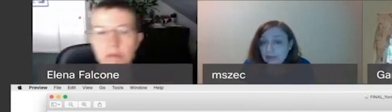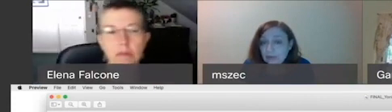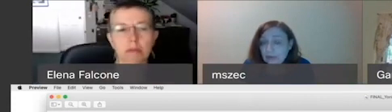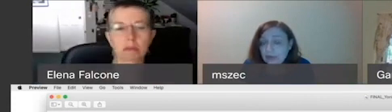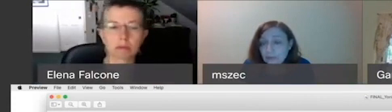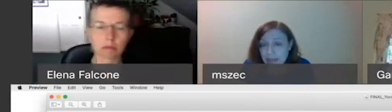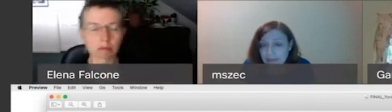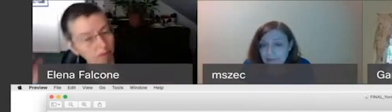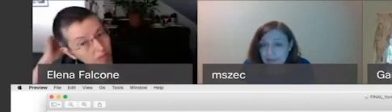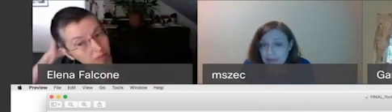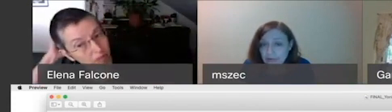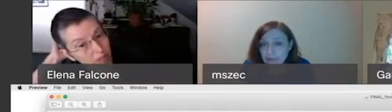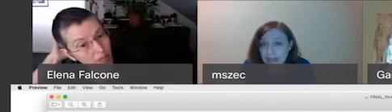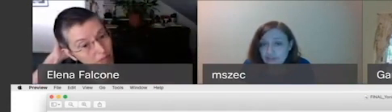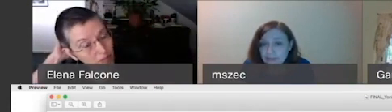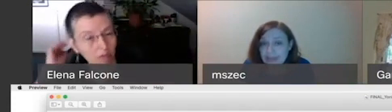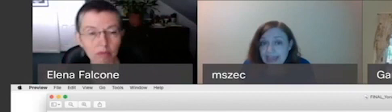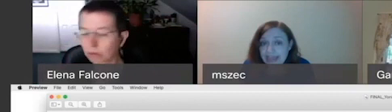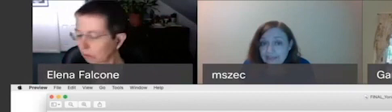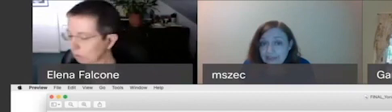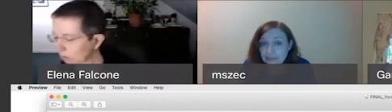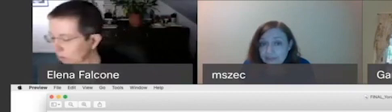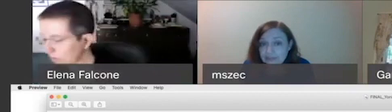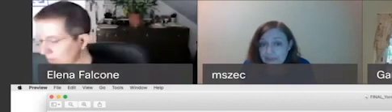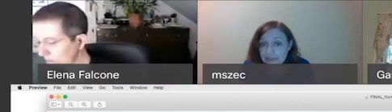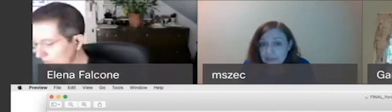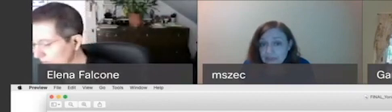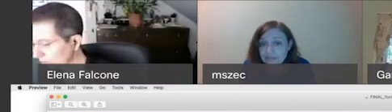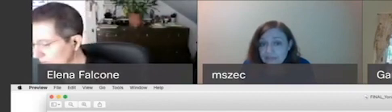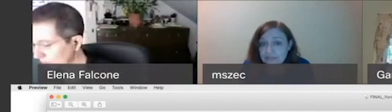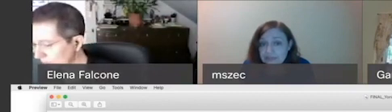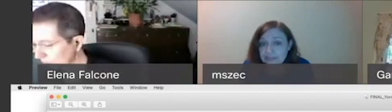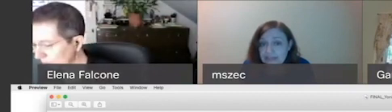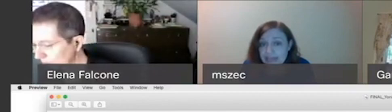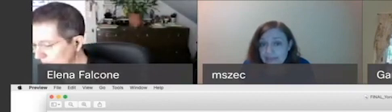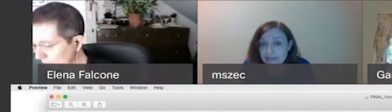For mail or other ways, the landlord or management has to give a receipt